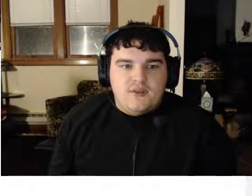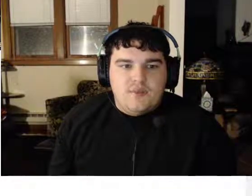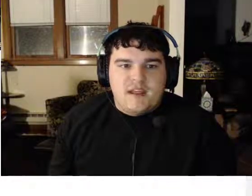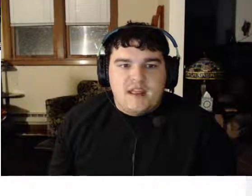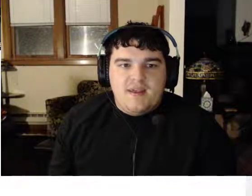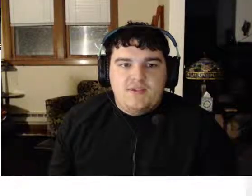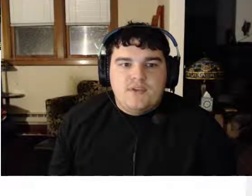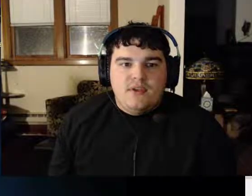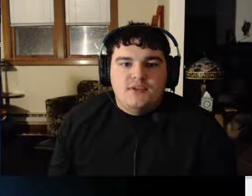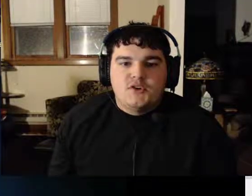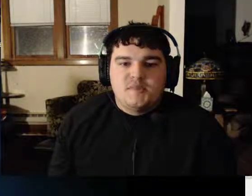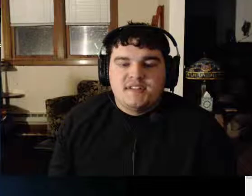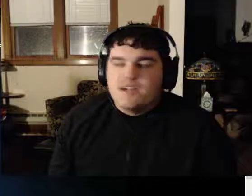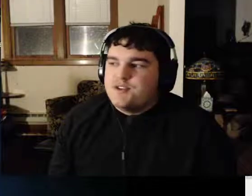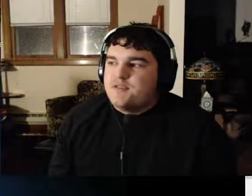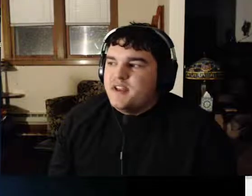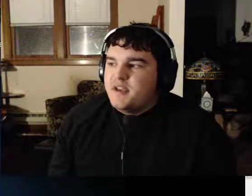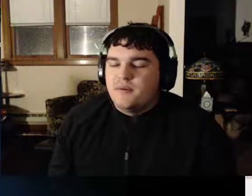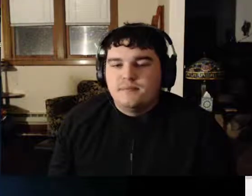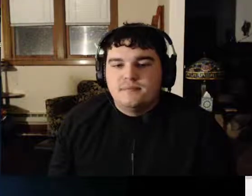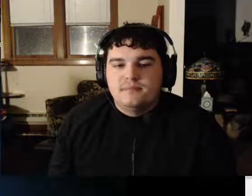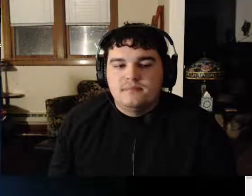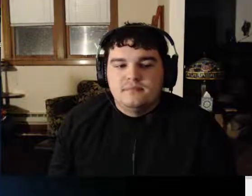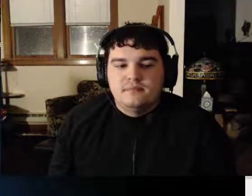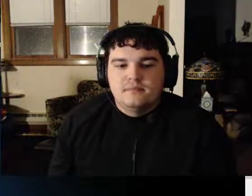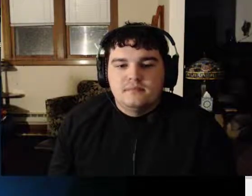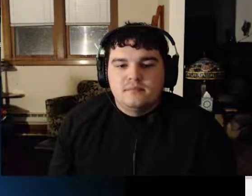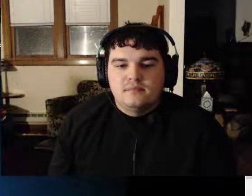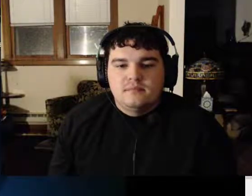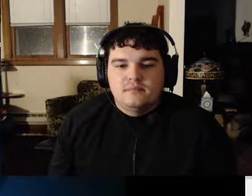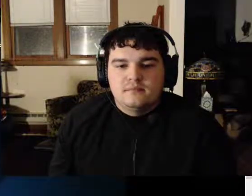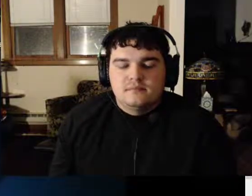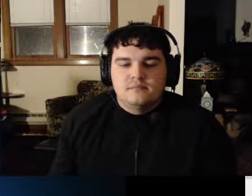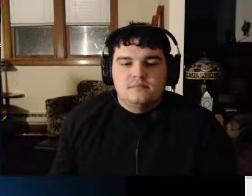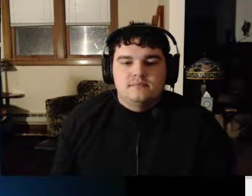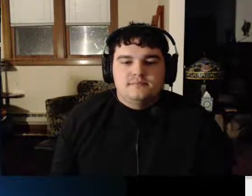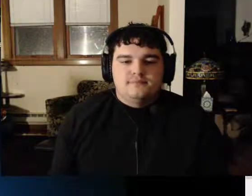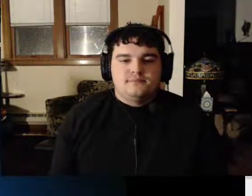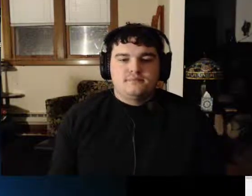This is my ASL interpretation video.